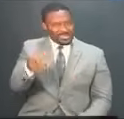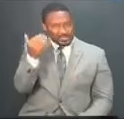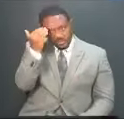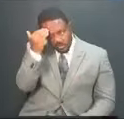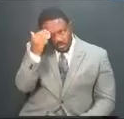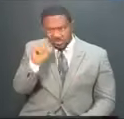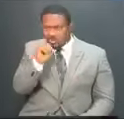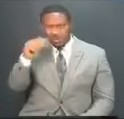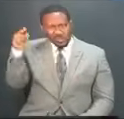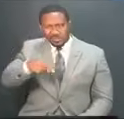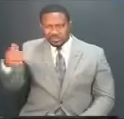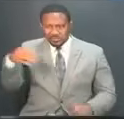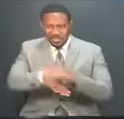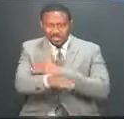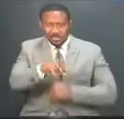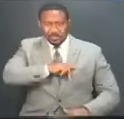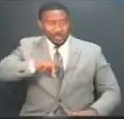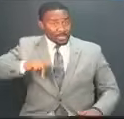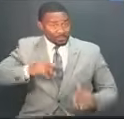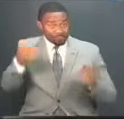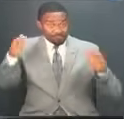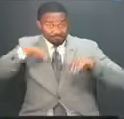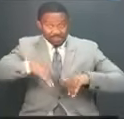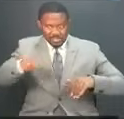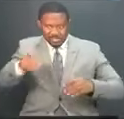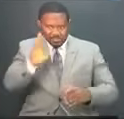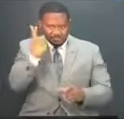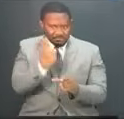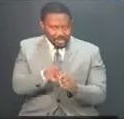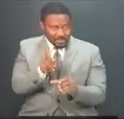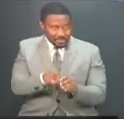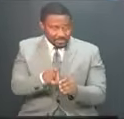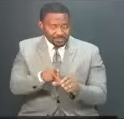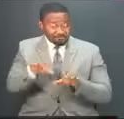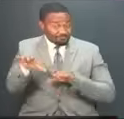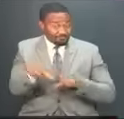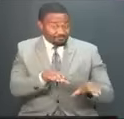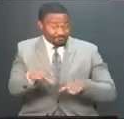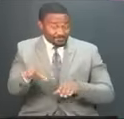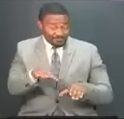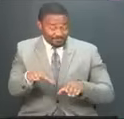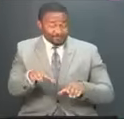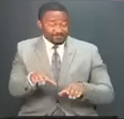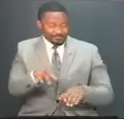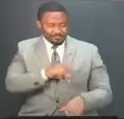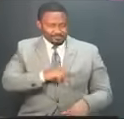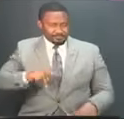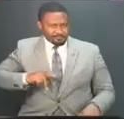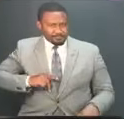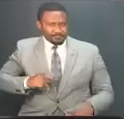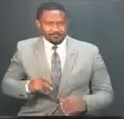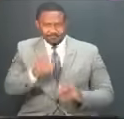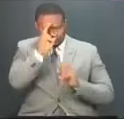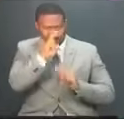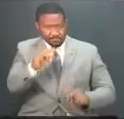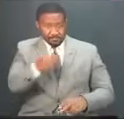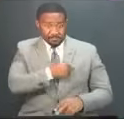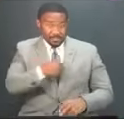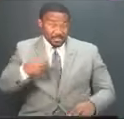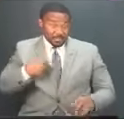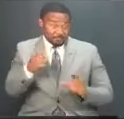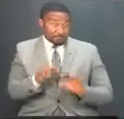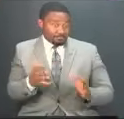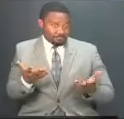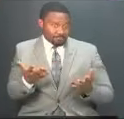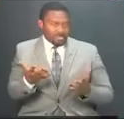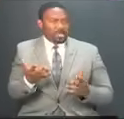ought not to be in the chamber and he participates in the activities in the chamber. Honorable members, it is therefore